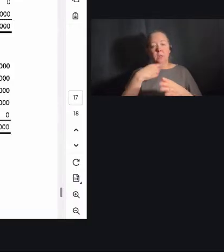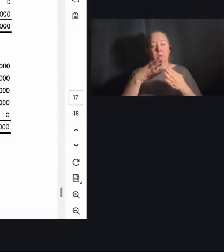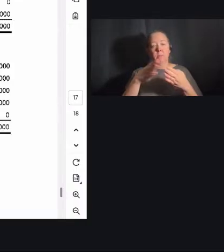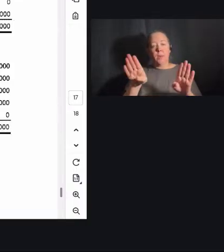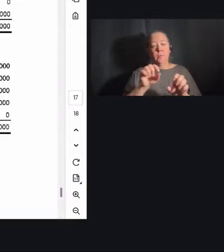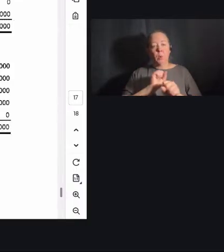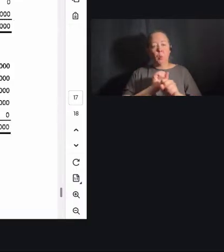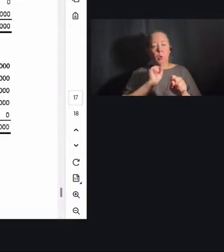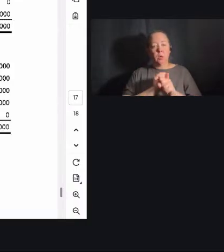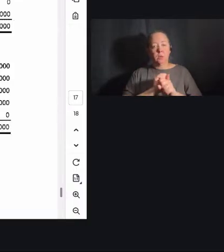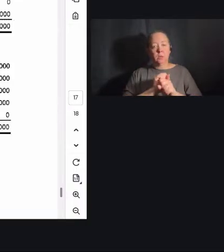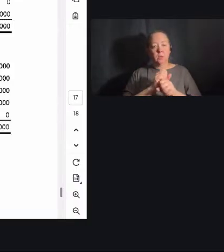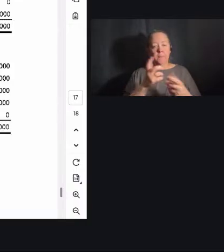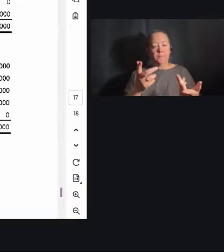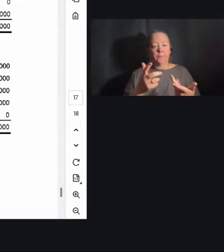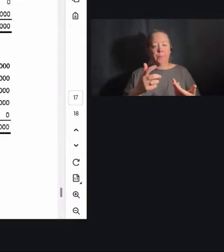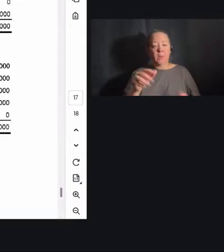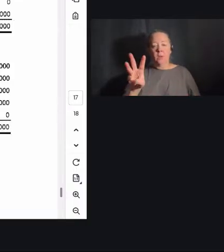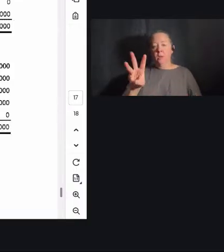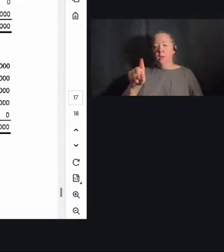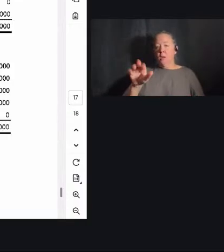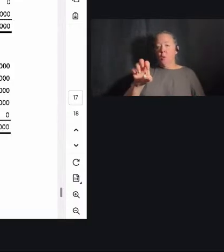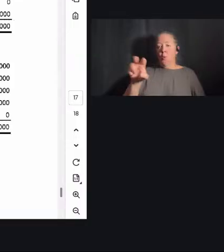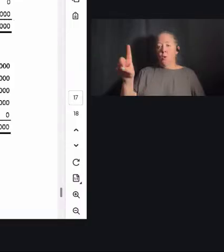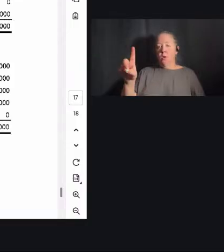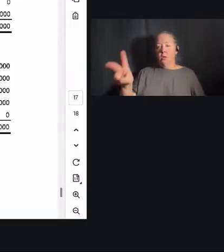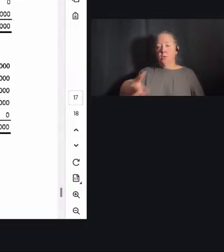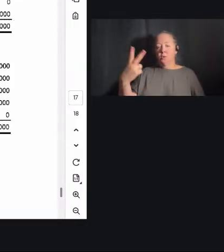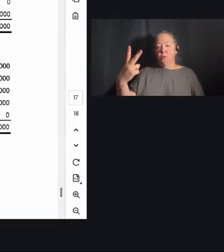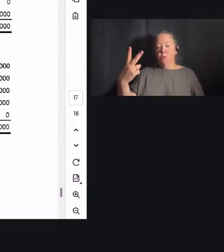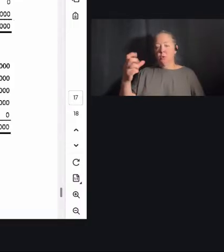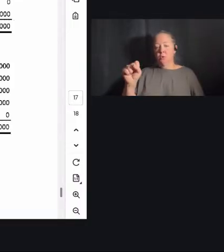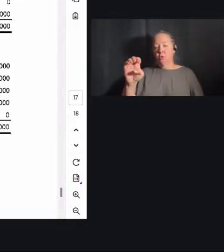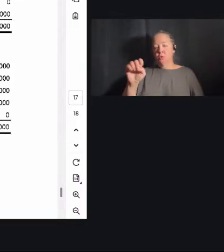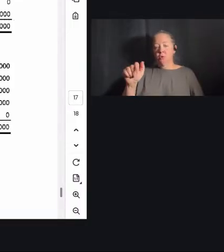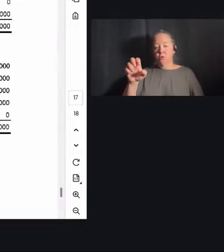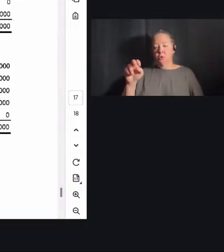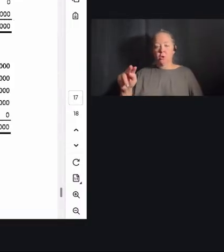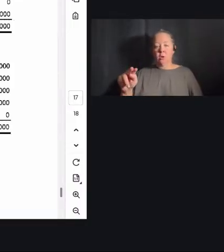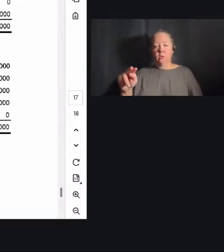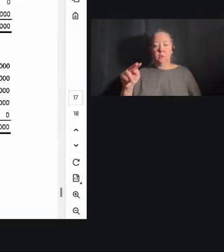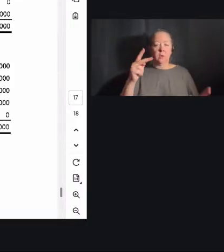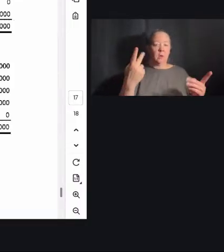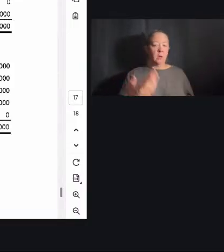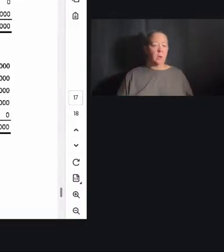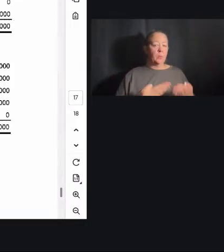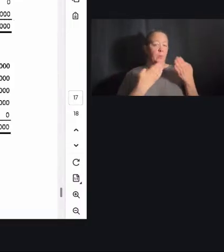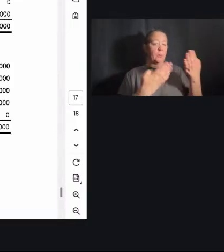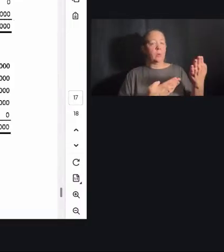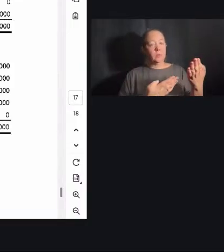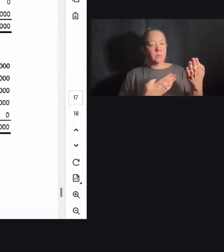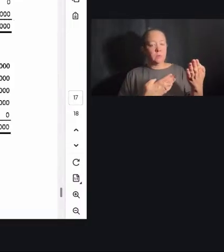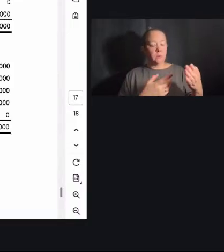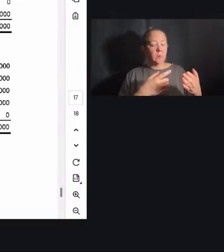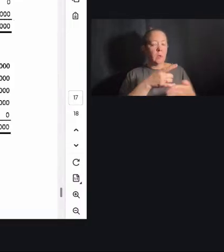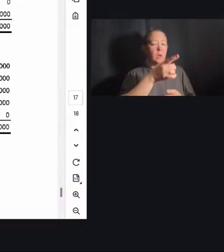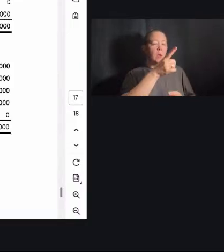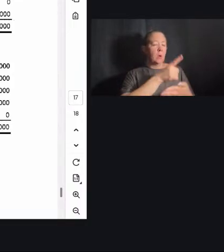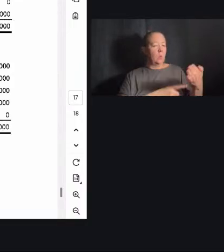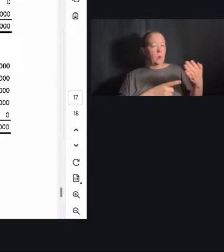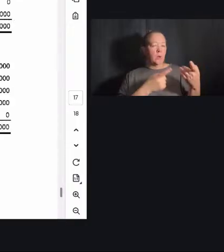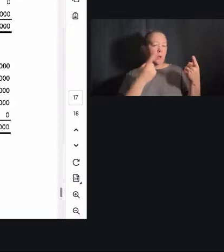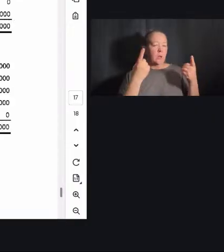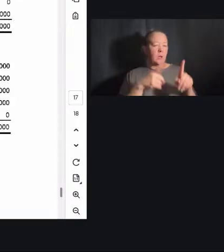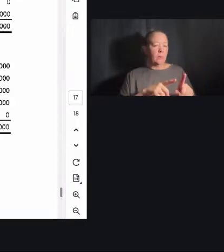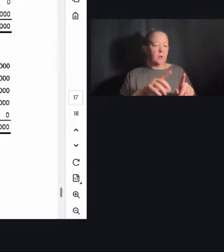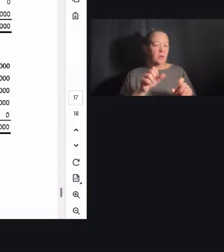Ward 2, Sean McGuire. Okay, pertinent question. A proposal. What would happen if you put a 12.5